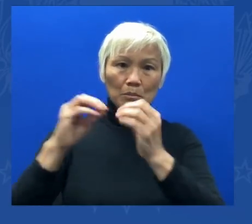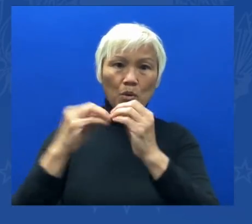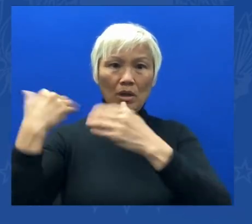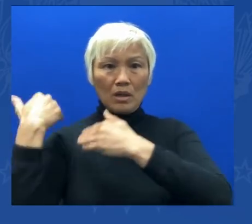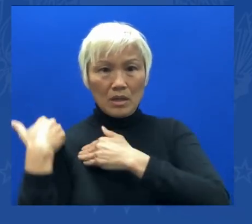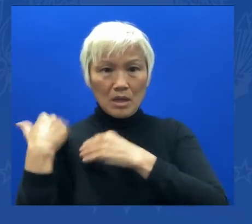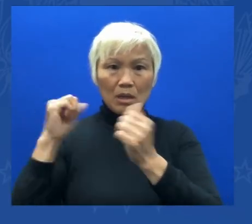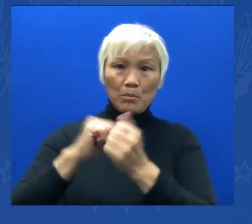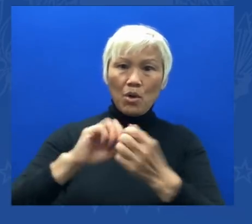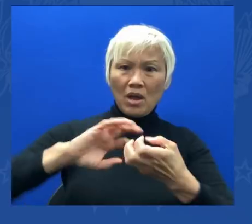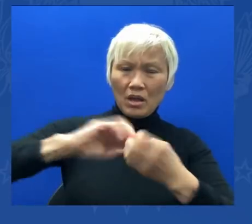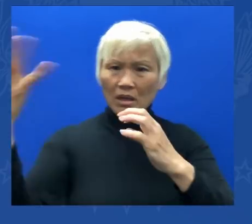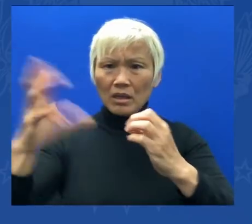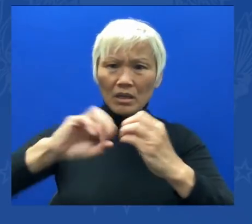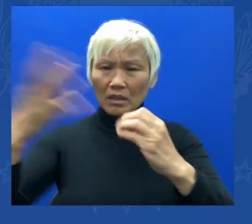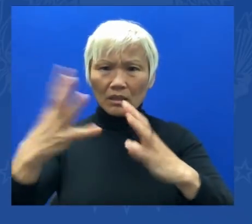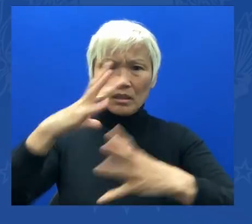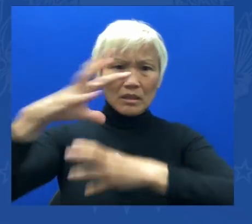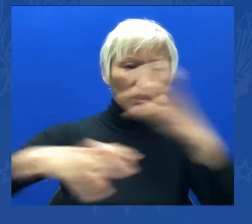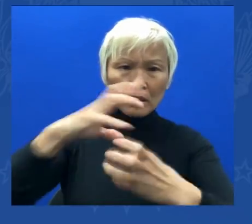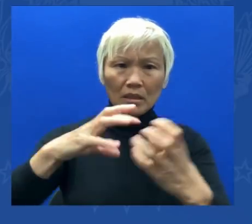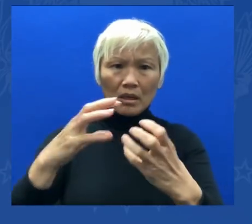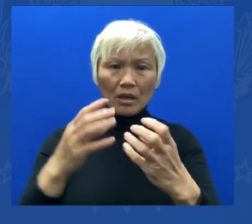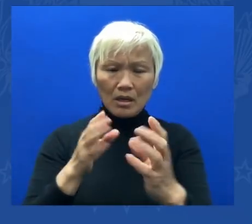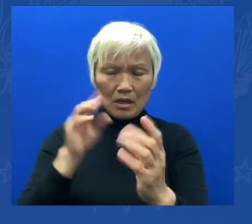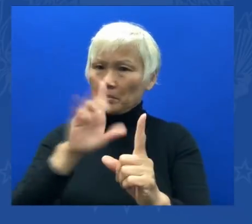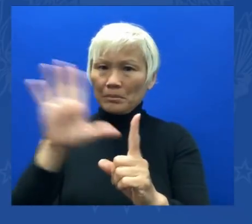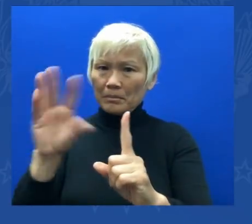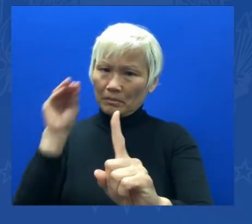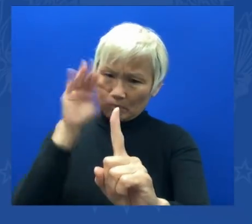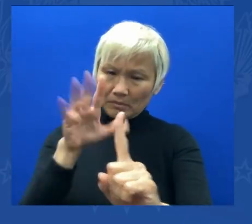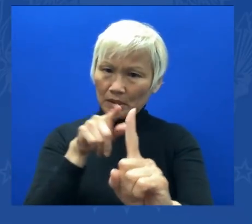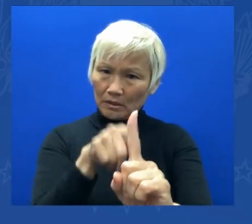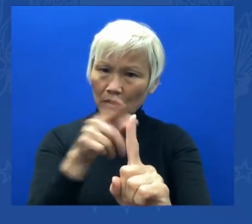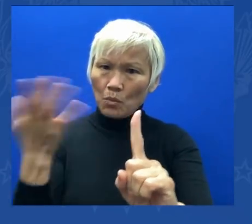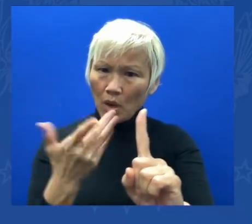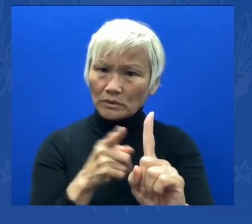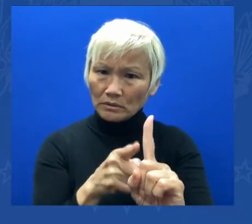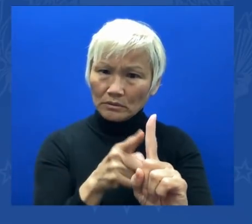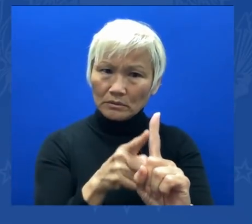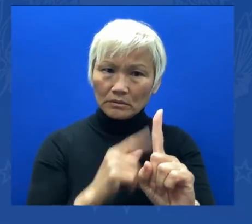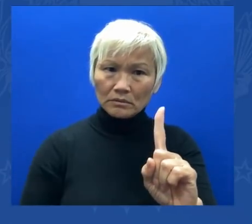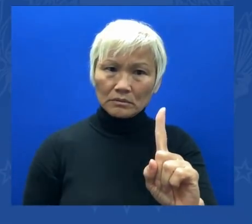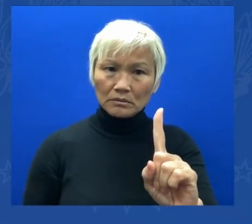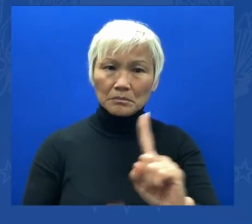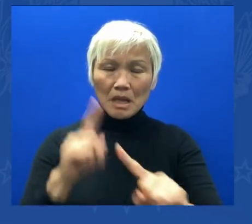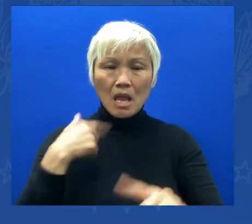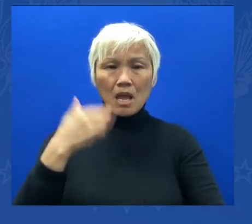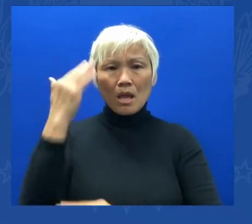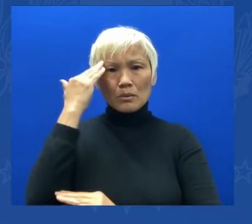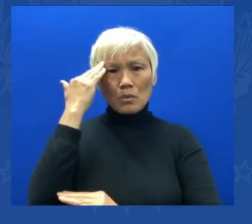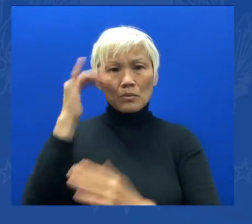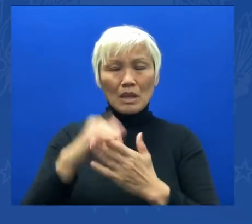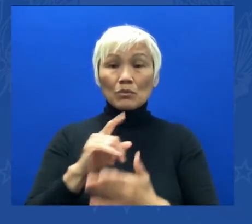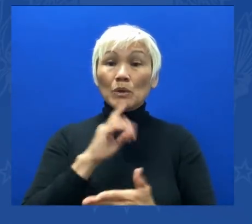changing, but it matters. No kidding, it matters. The truth